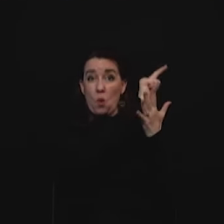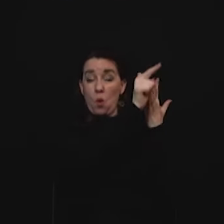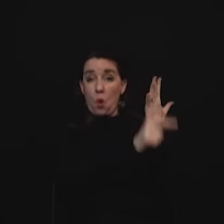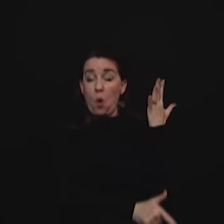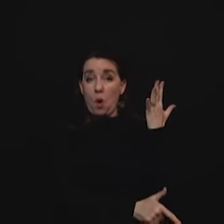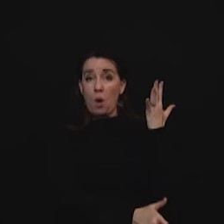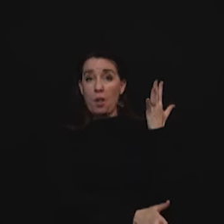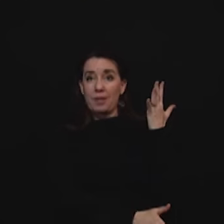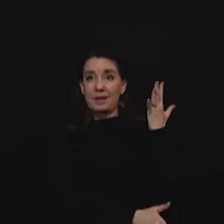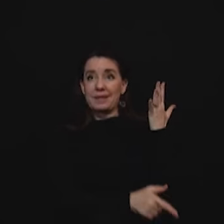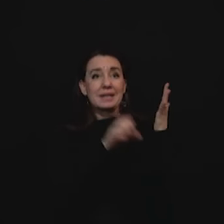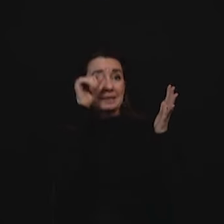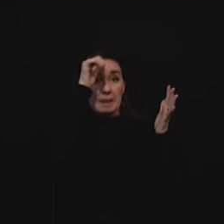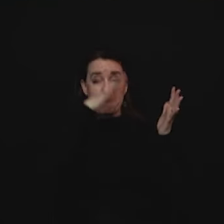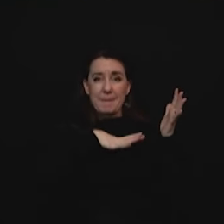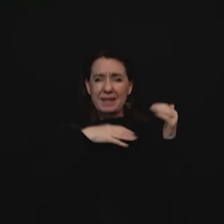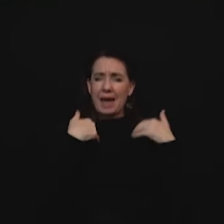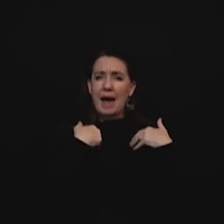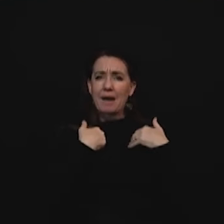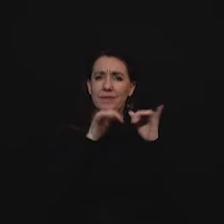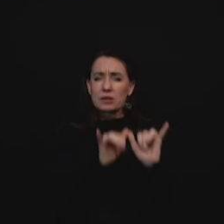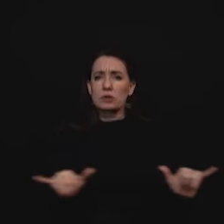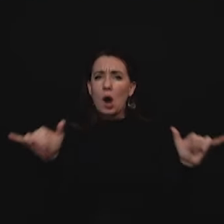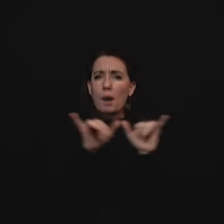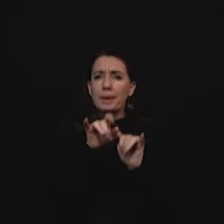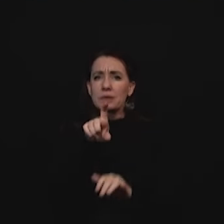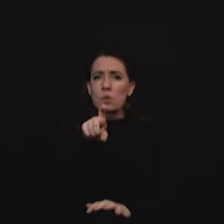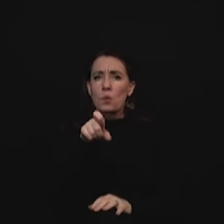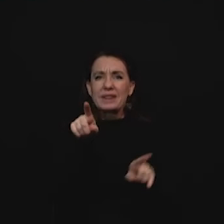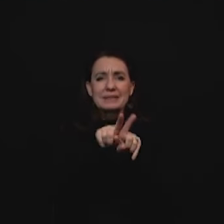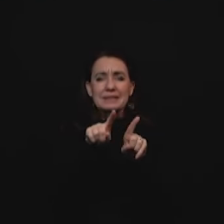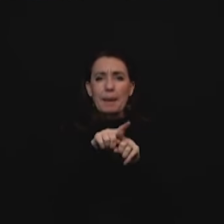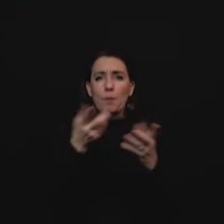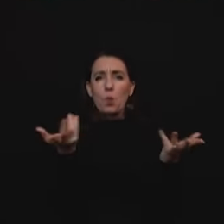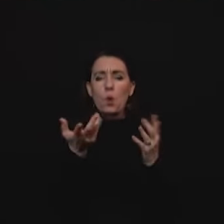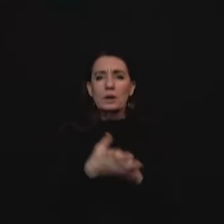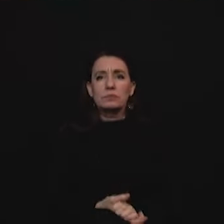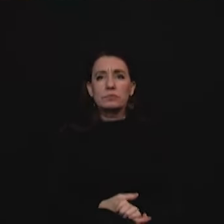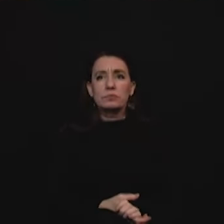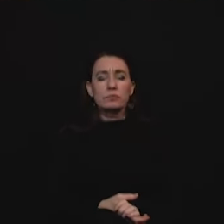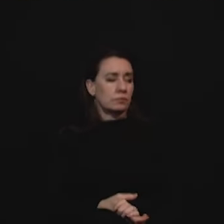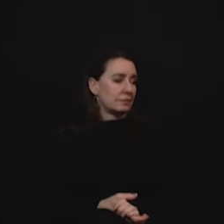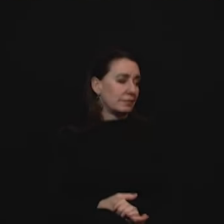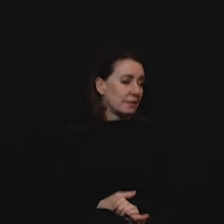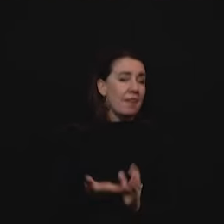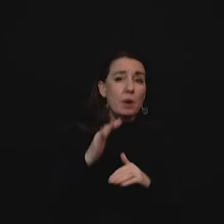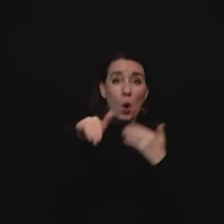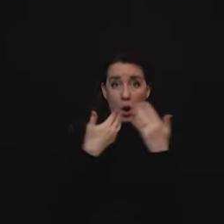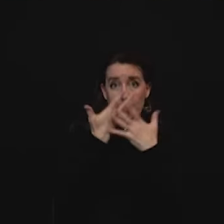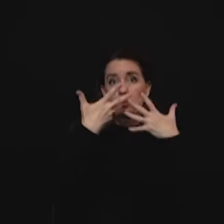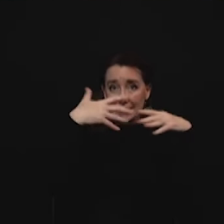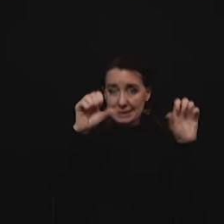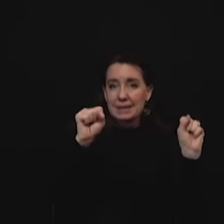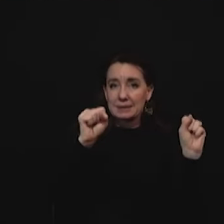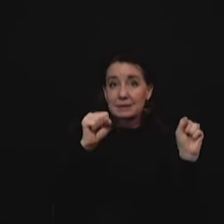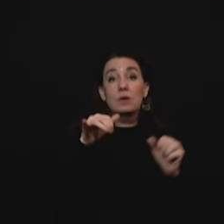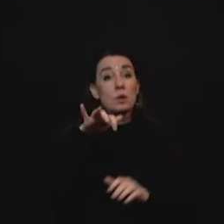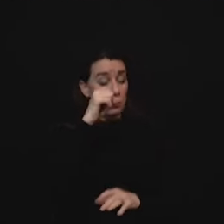these particular men, what do they all have in common? What do they all have in common? They're all presidents. Very good, they were